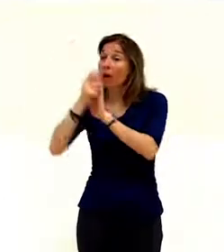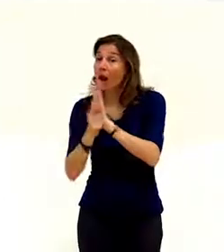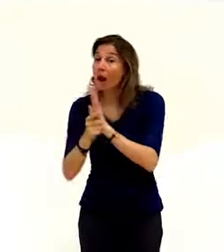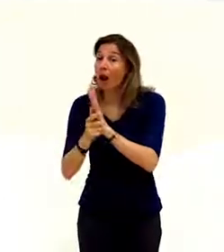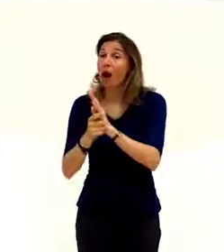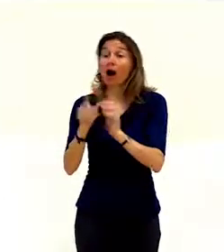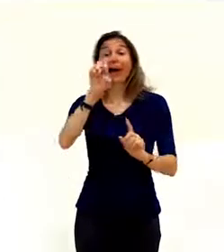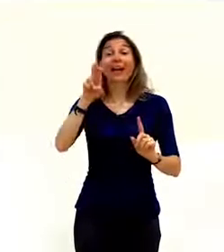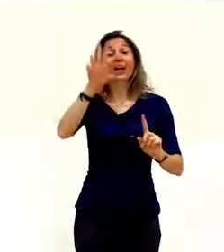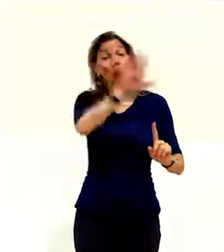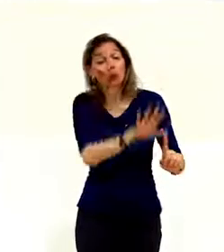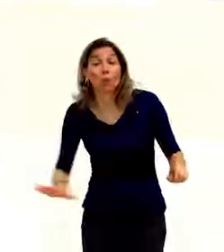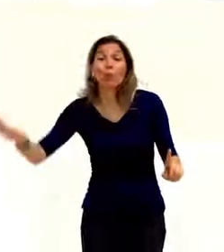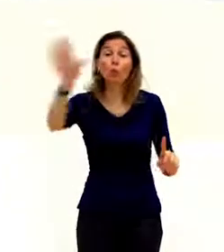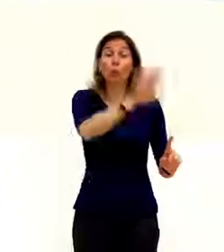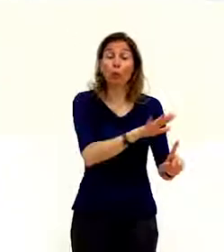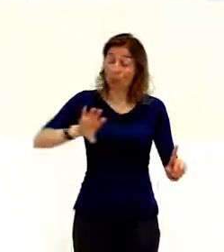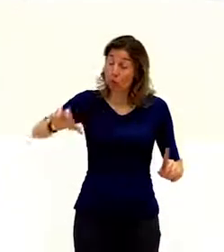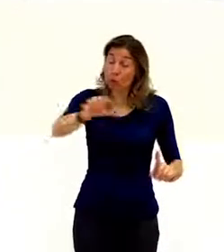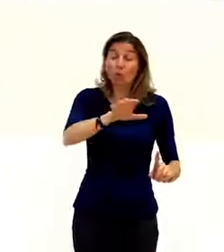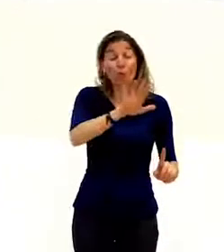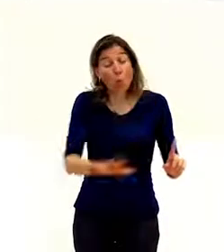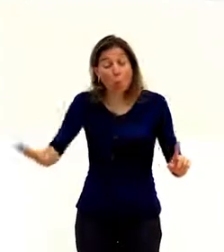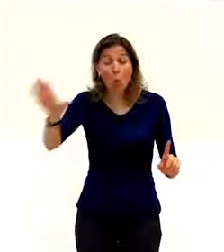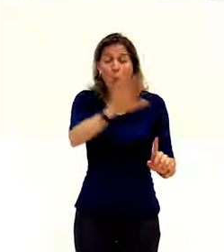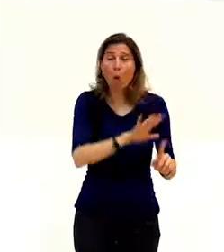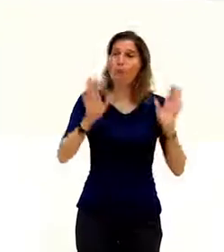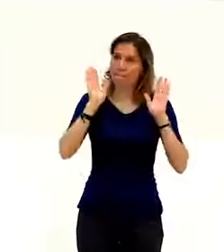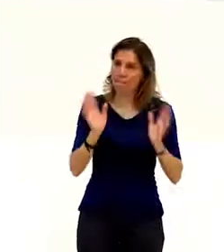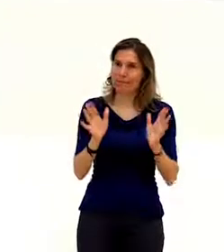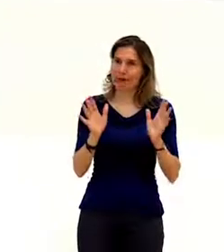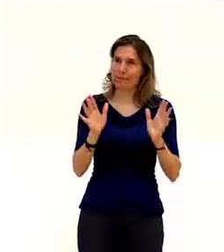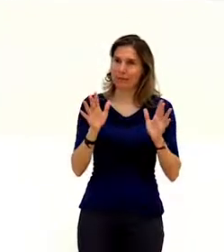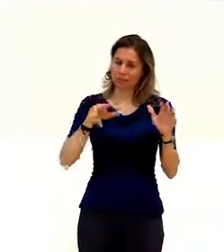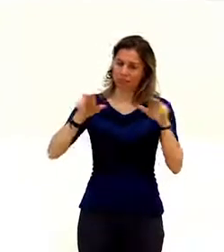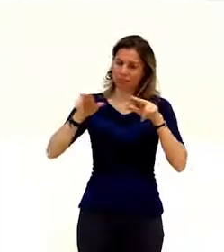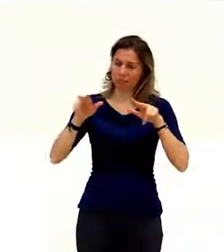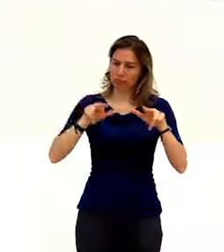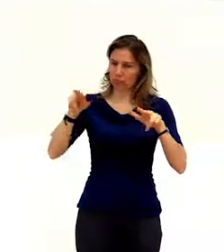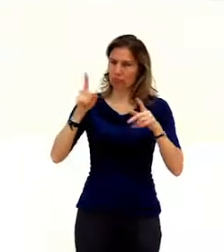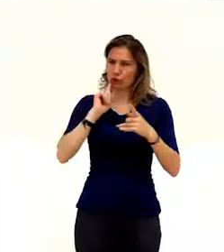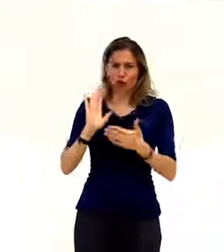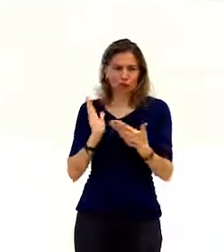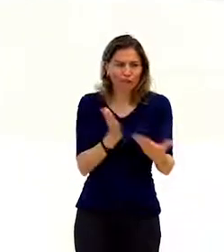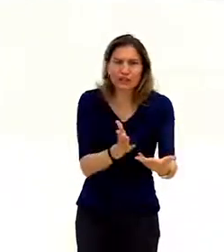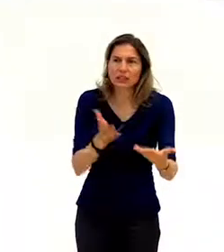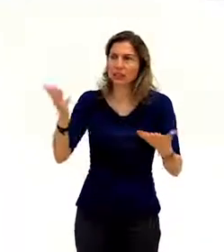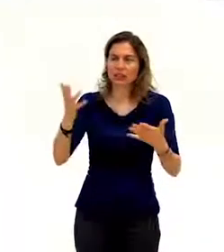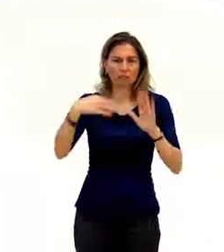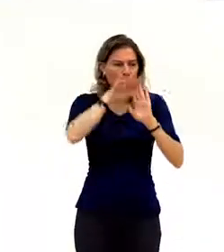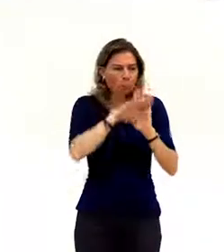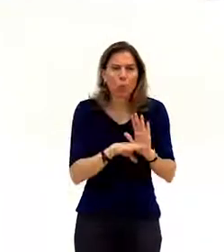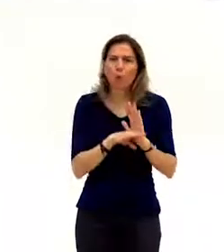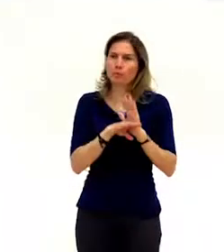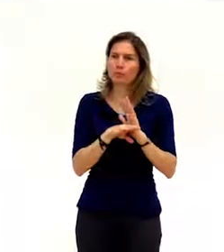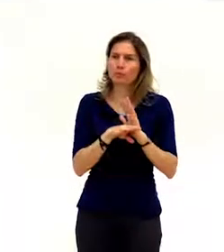across the European Union member states, to organize services, works, that